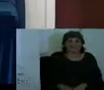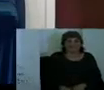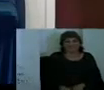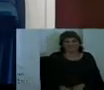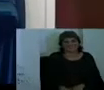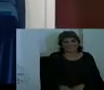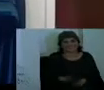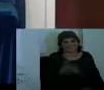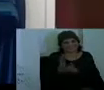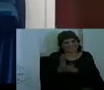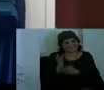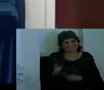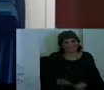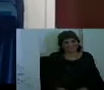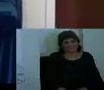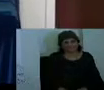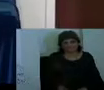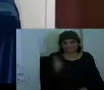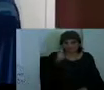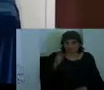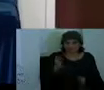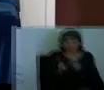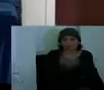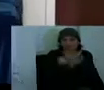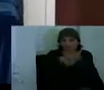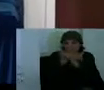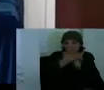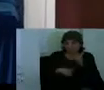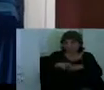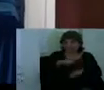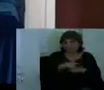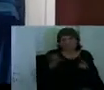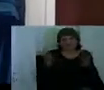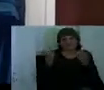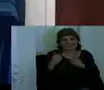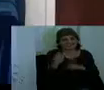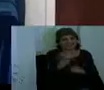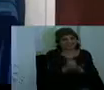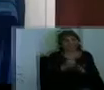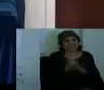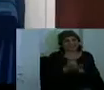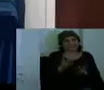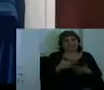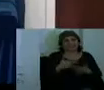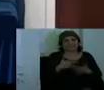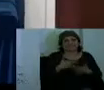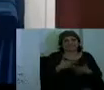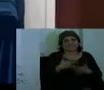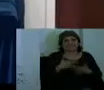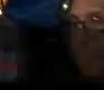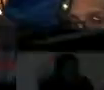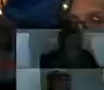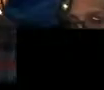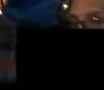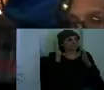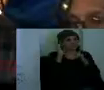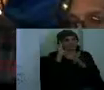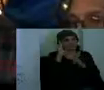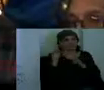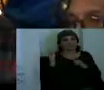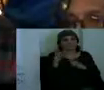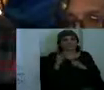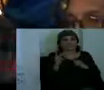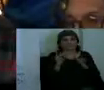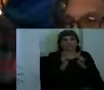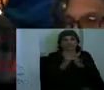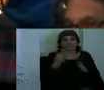It's all right. It's all right. We'll love you every time you come. Amen. We're glad to see you all here and hope that you will be back with us